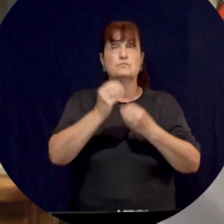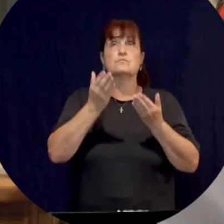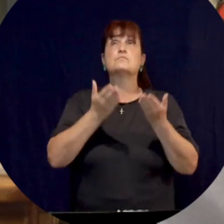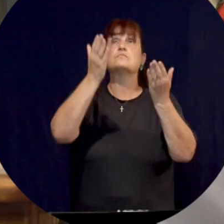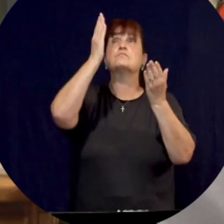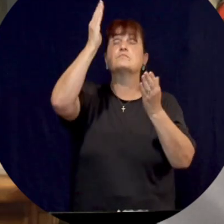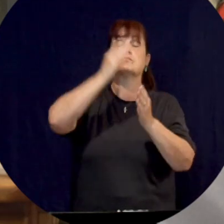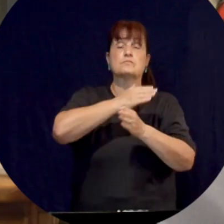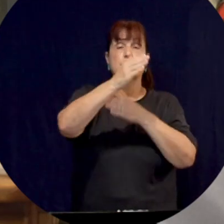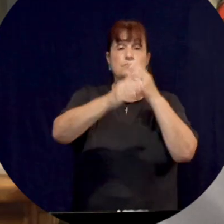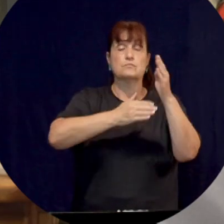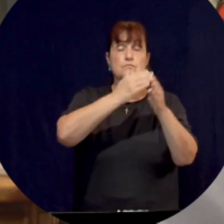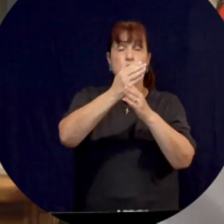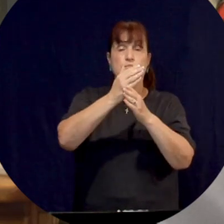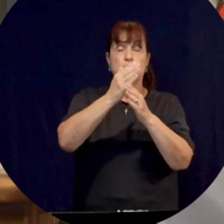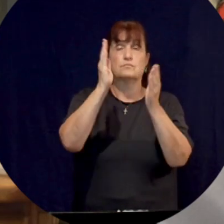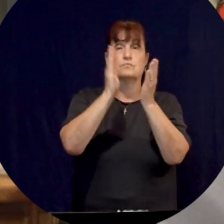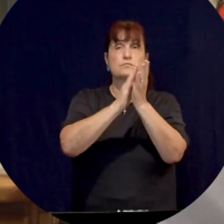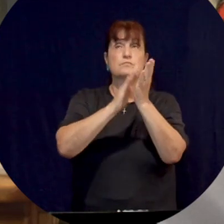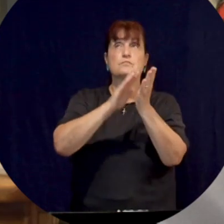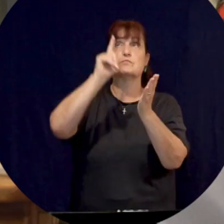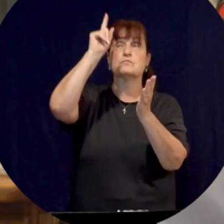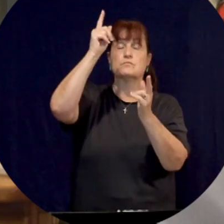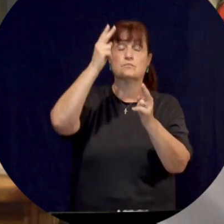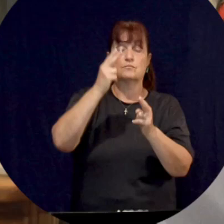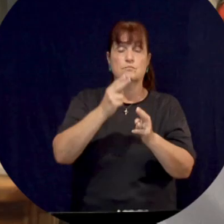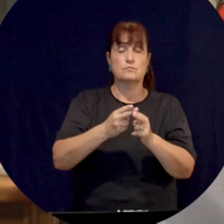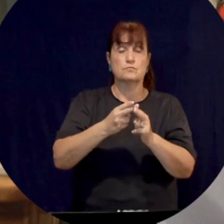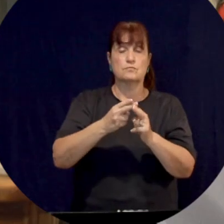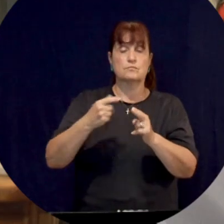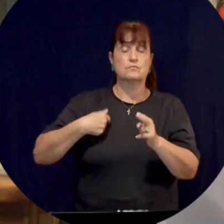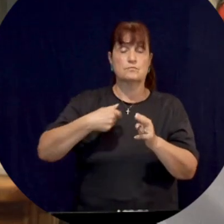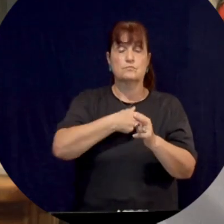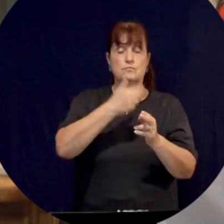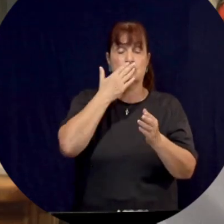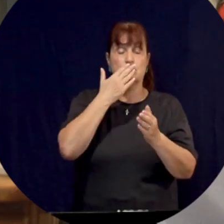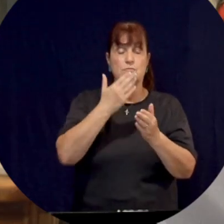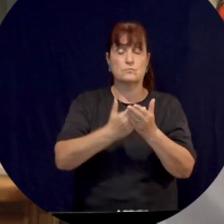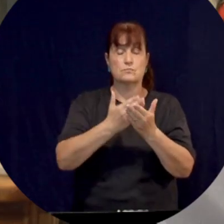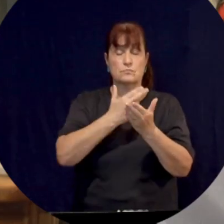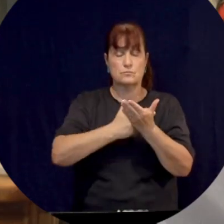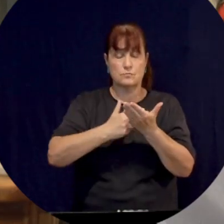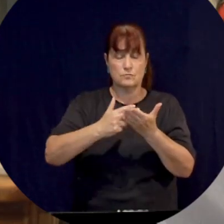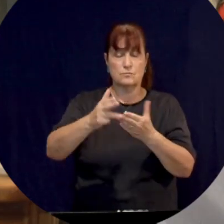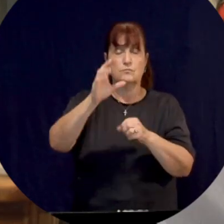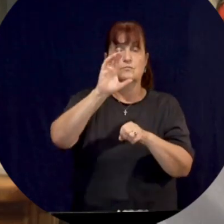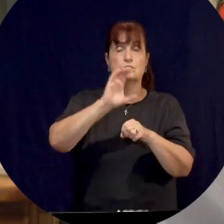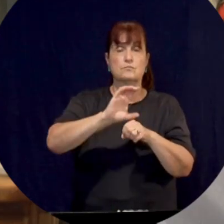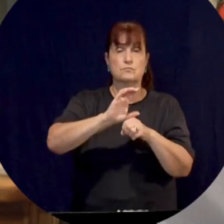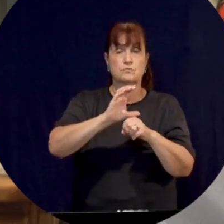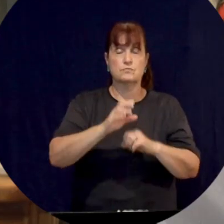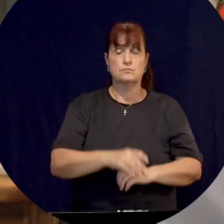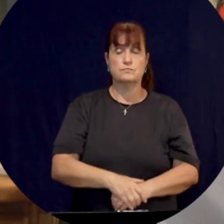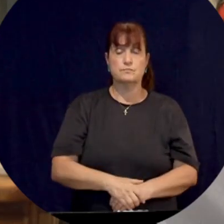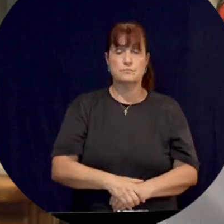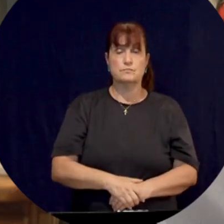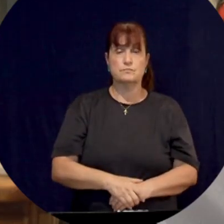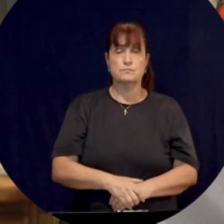the Lord accept the sacrifice at your hands, for the praise and glory of his name, for our good and the good of all his holy